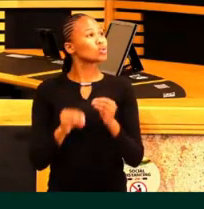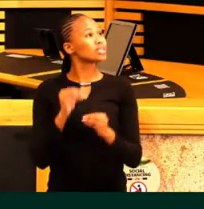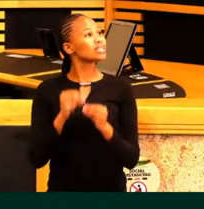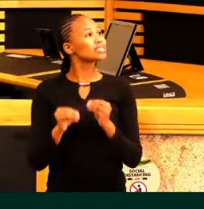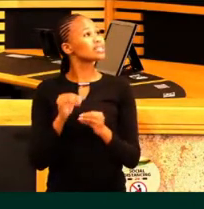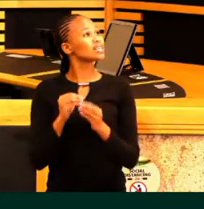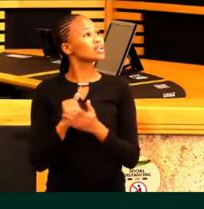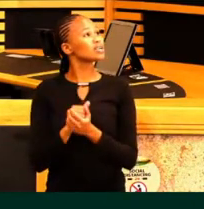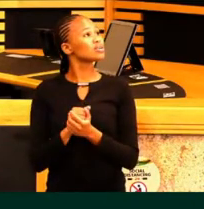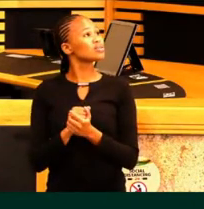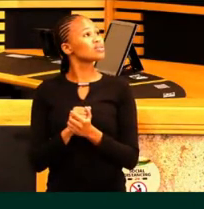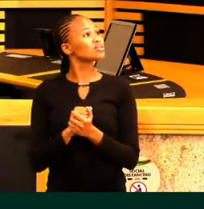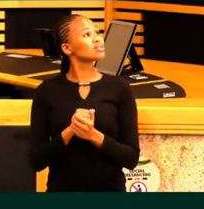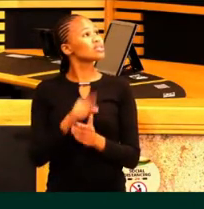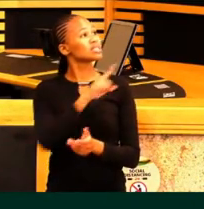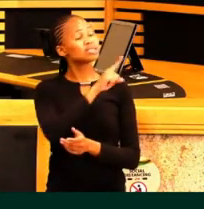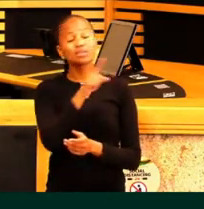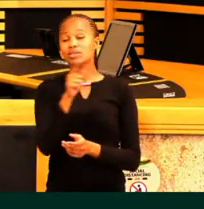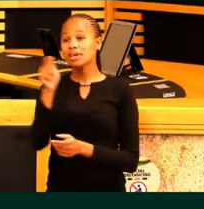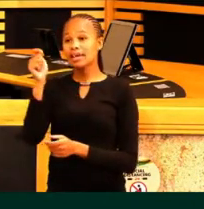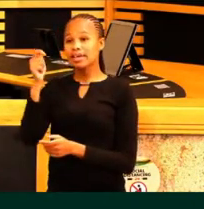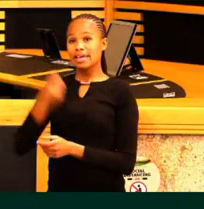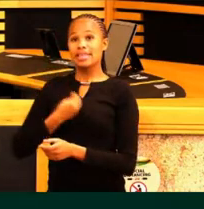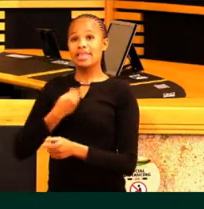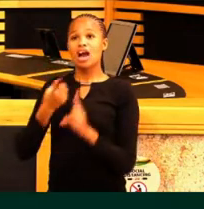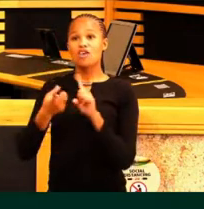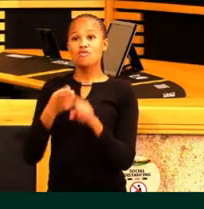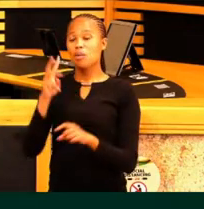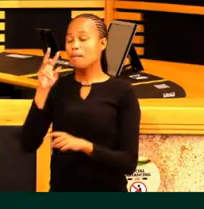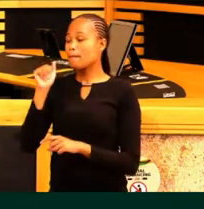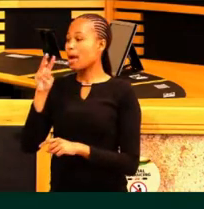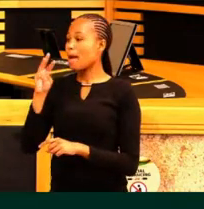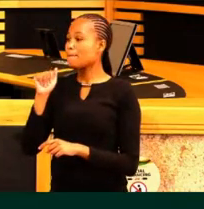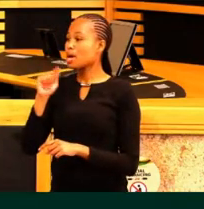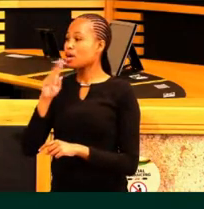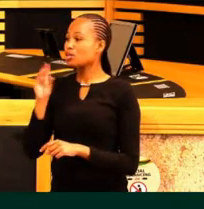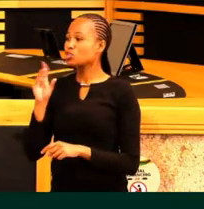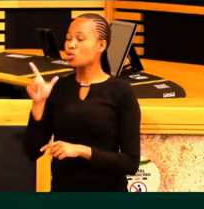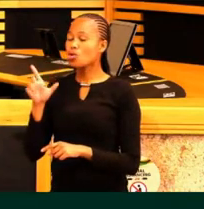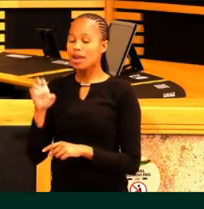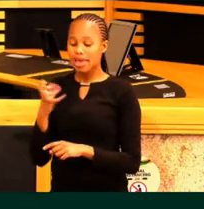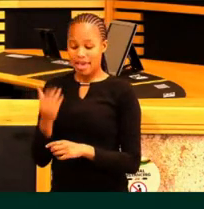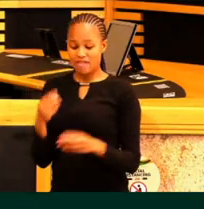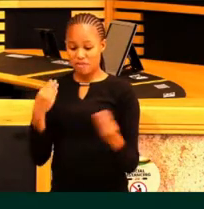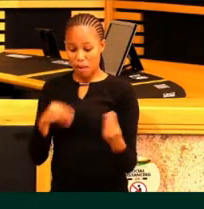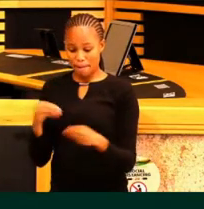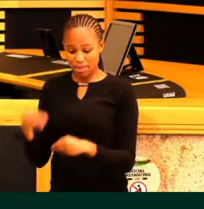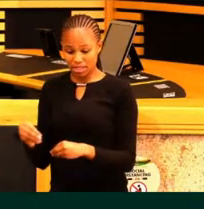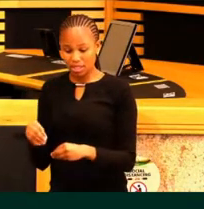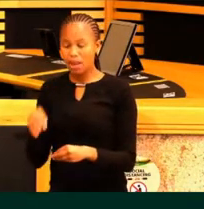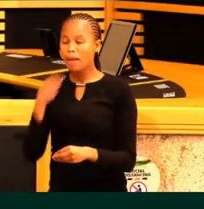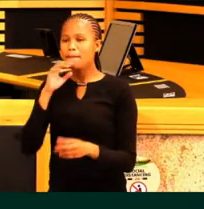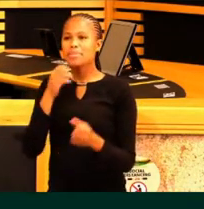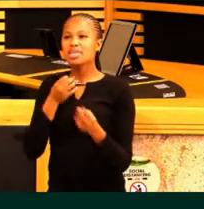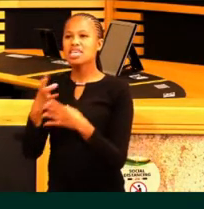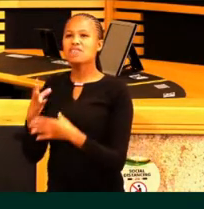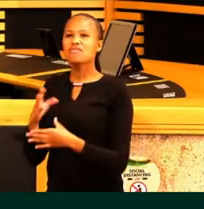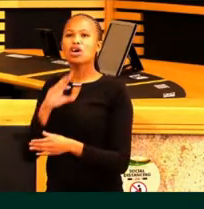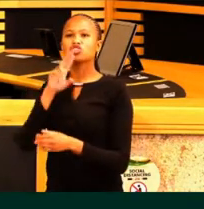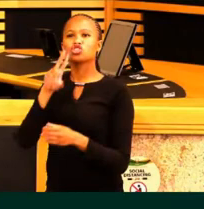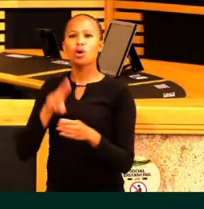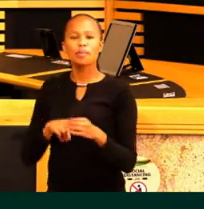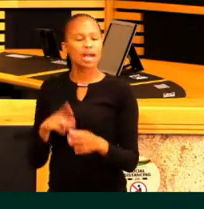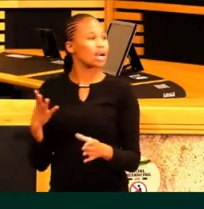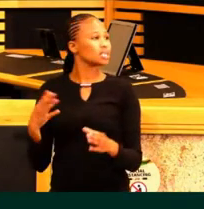those two young men are from amateur region they have a business they are supplying ShopRite boxer and other local